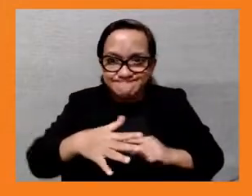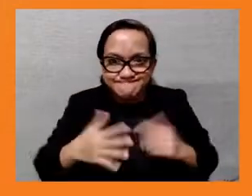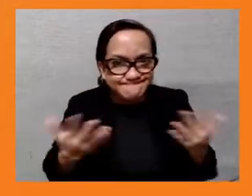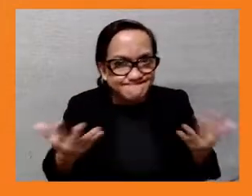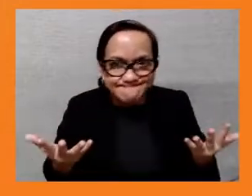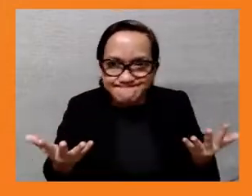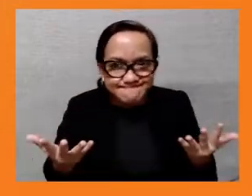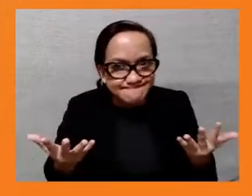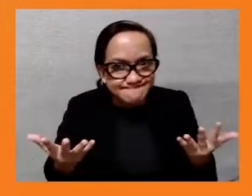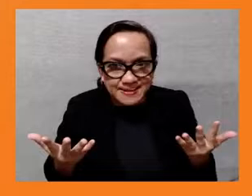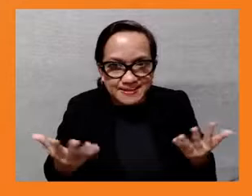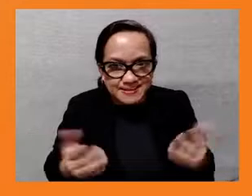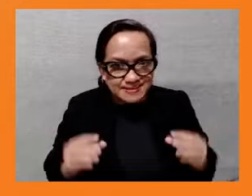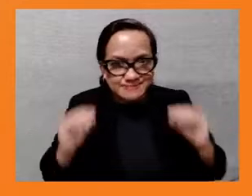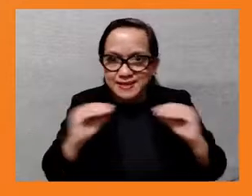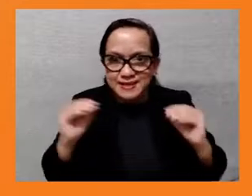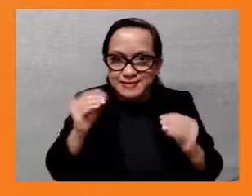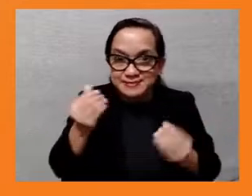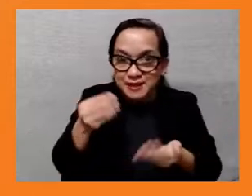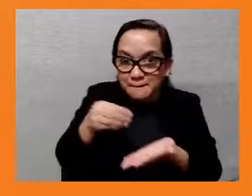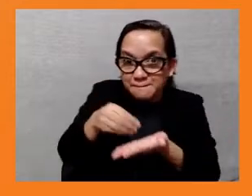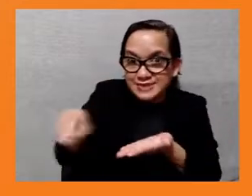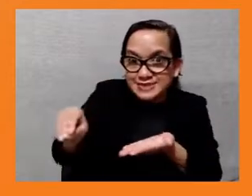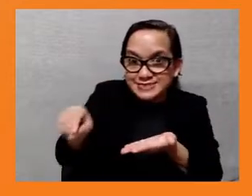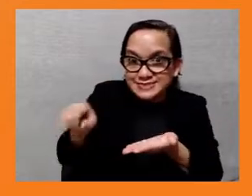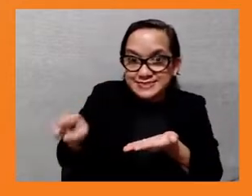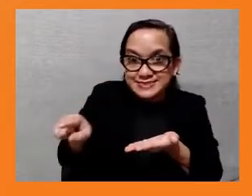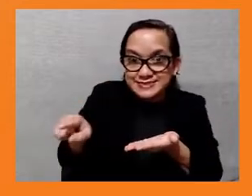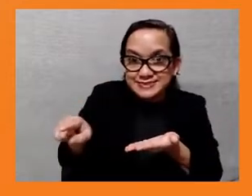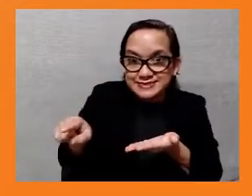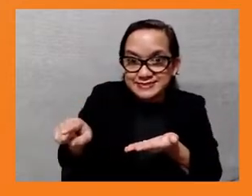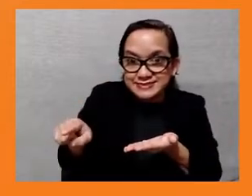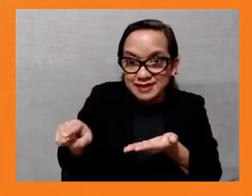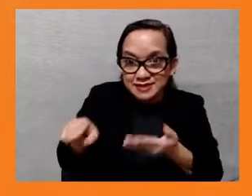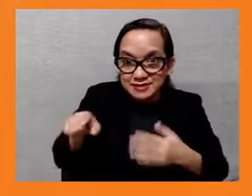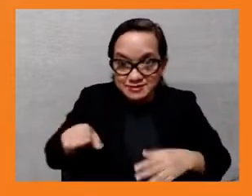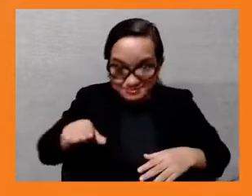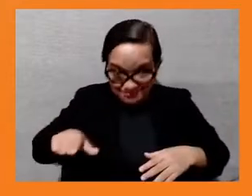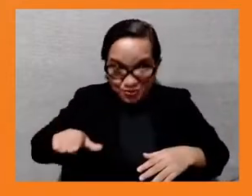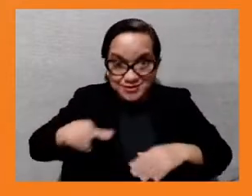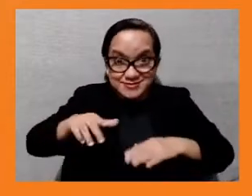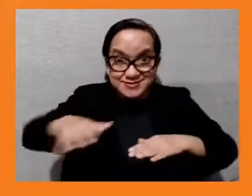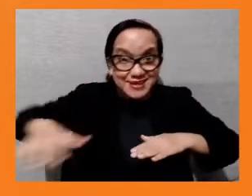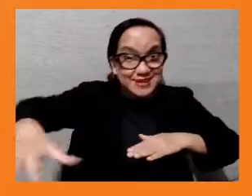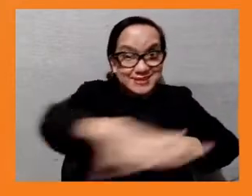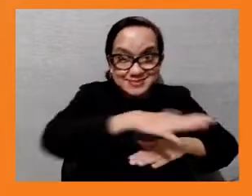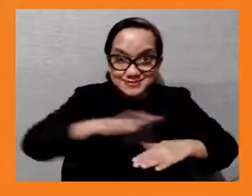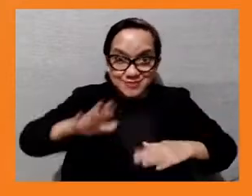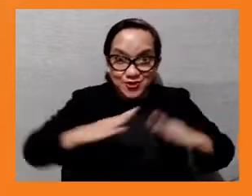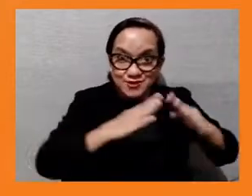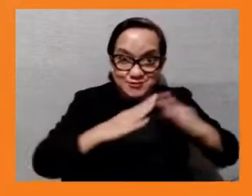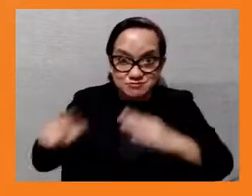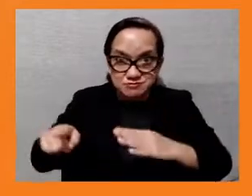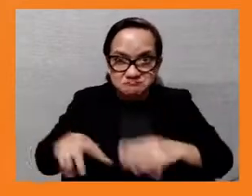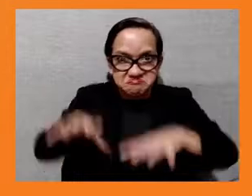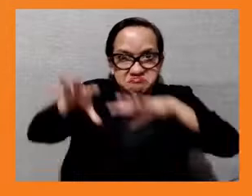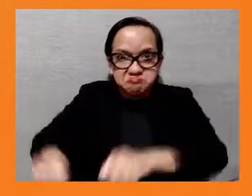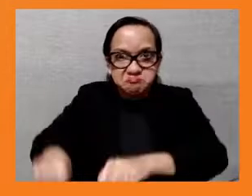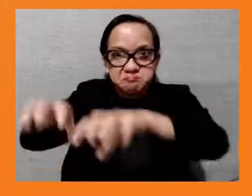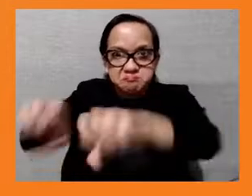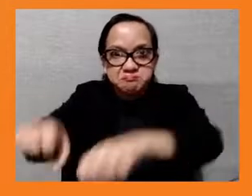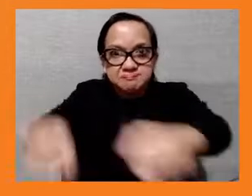So now, one concrete way of doing this is putting the SPS covenant, especially on